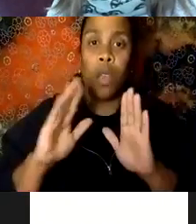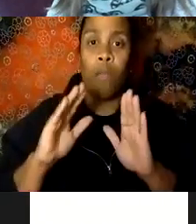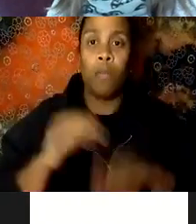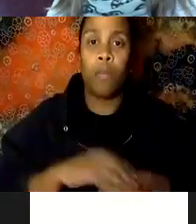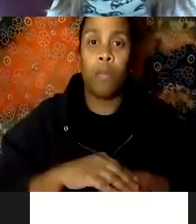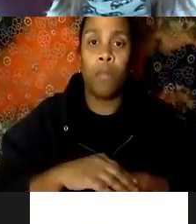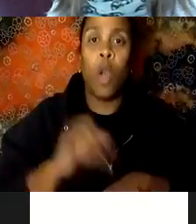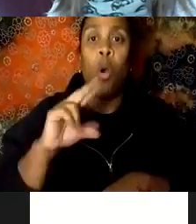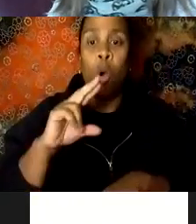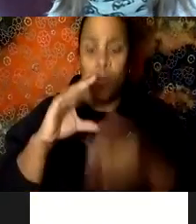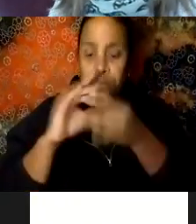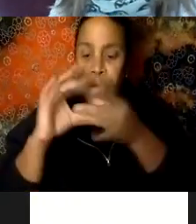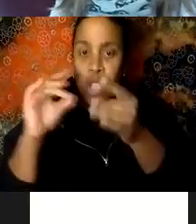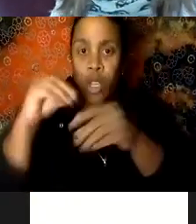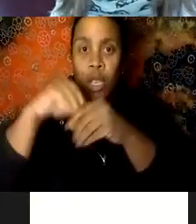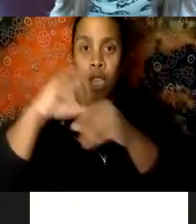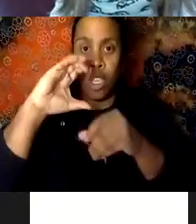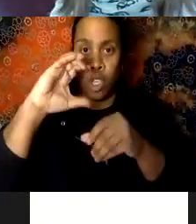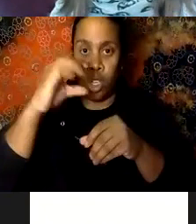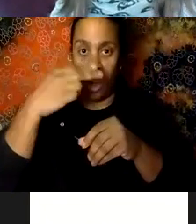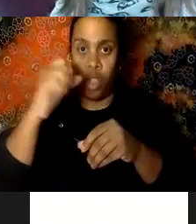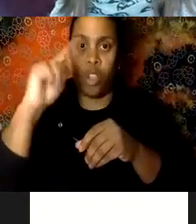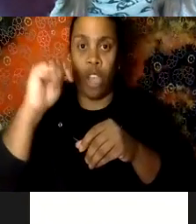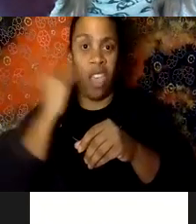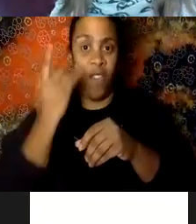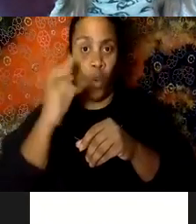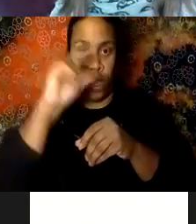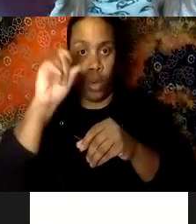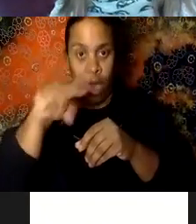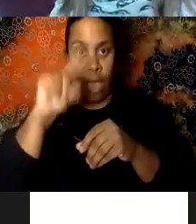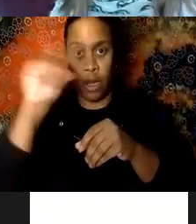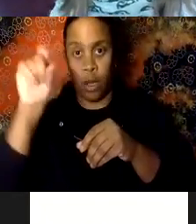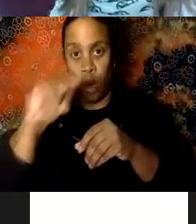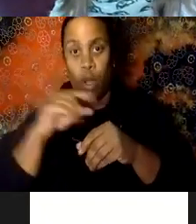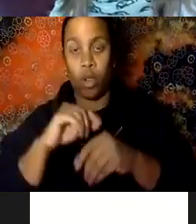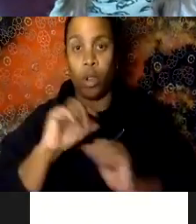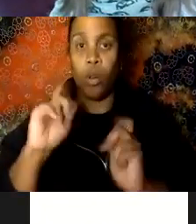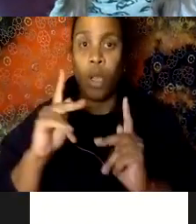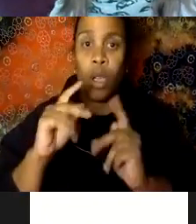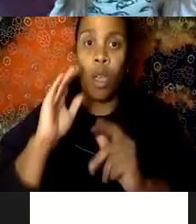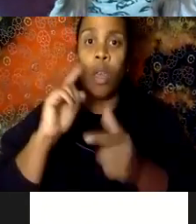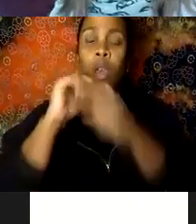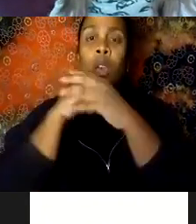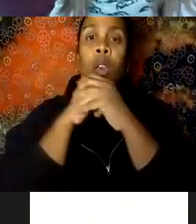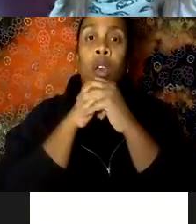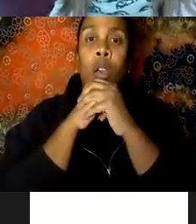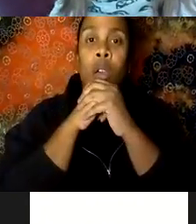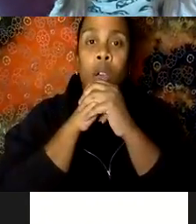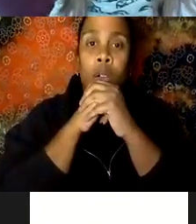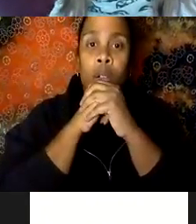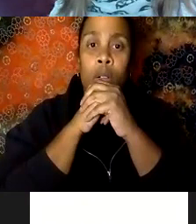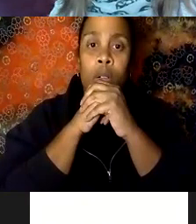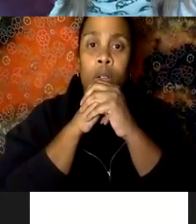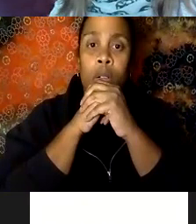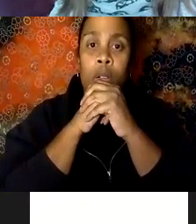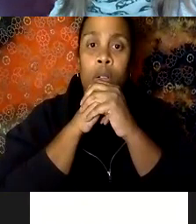you want to ask a question and we will work on how you can pay and get in line. All right.